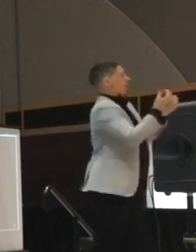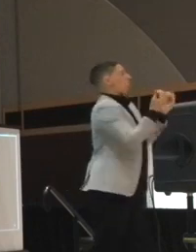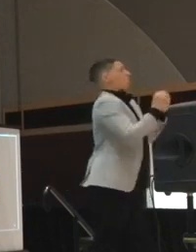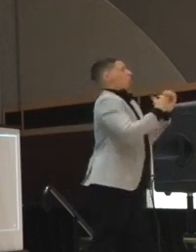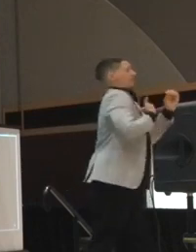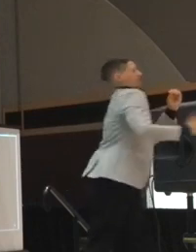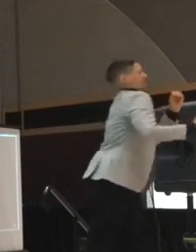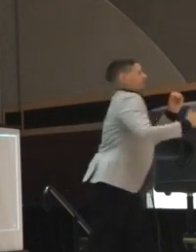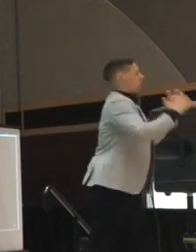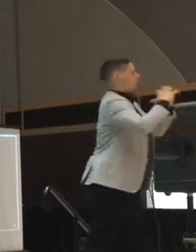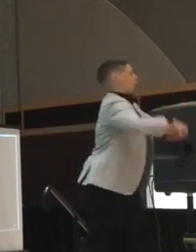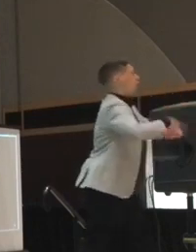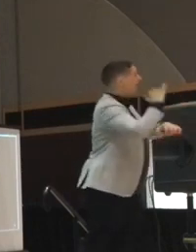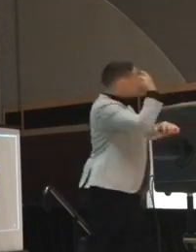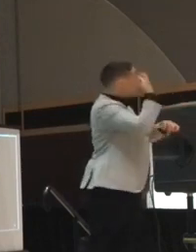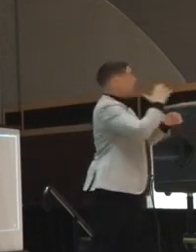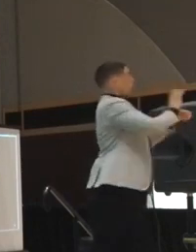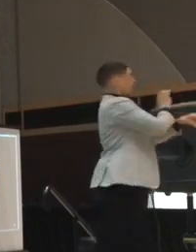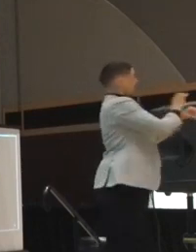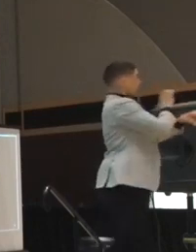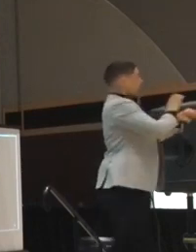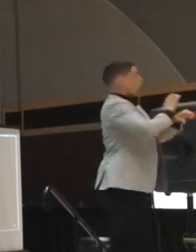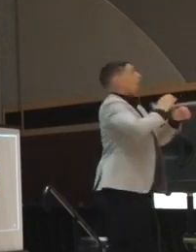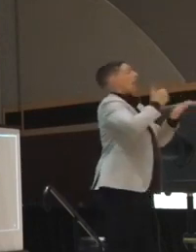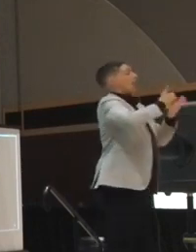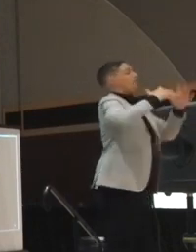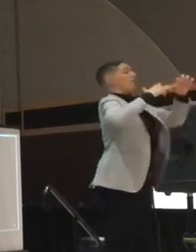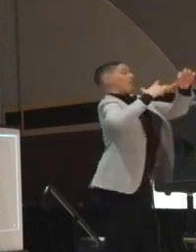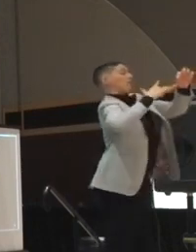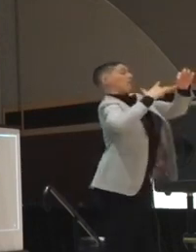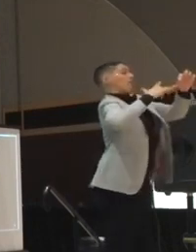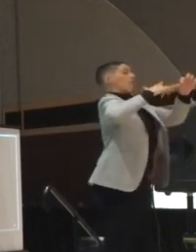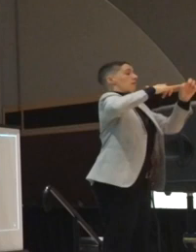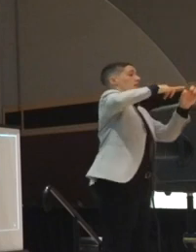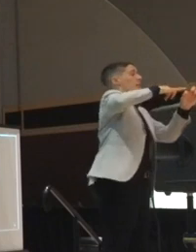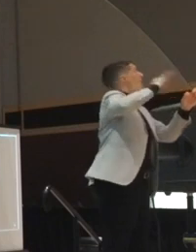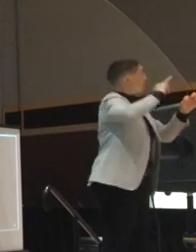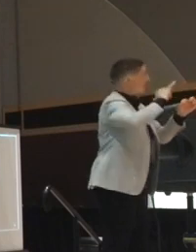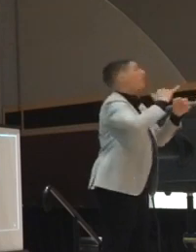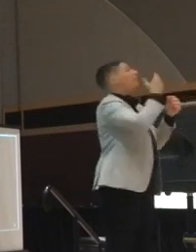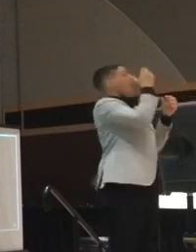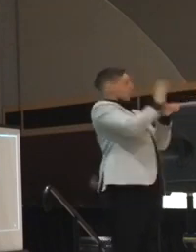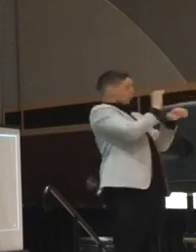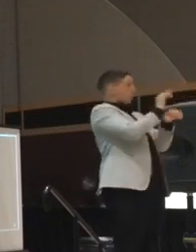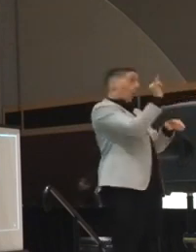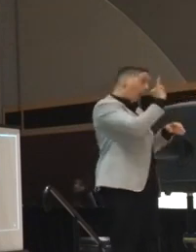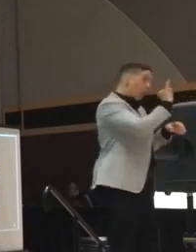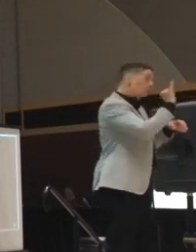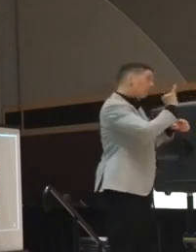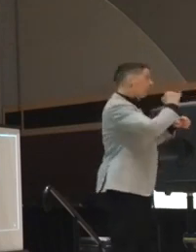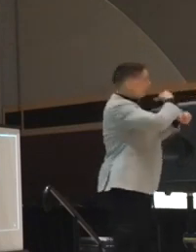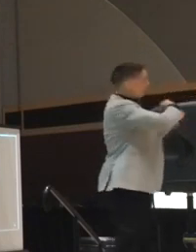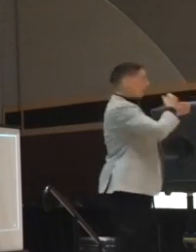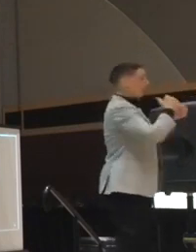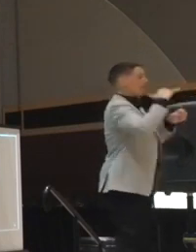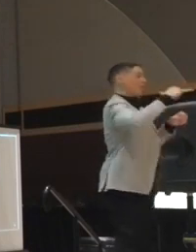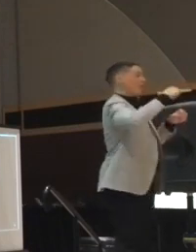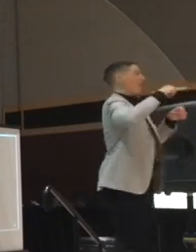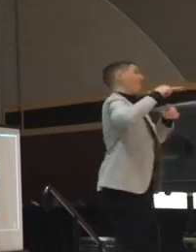had the computer to shove the nose down. So that computer also made the plane fly like your granddaddy's Boeing